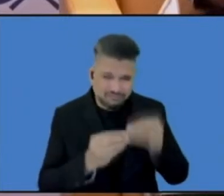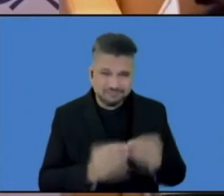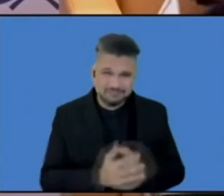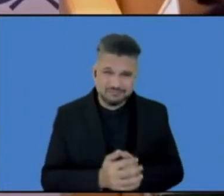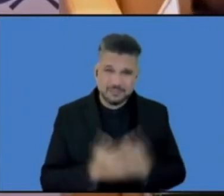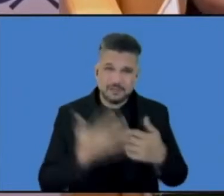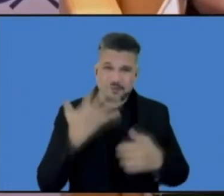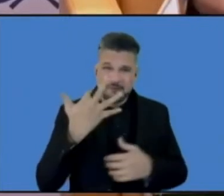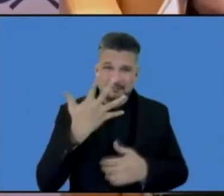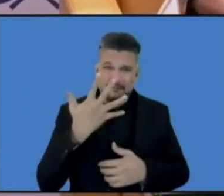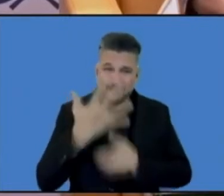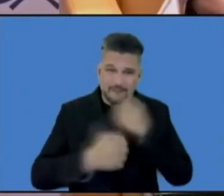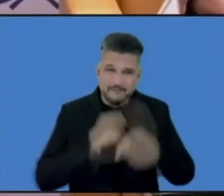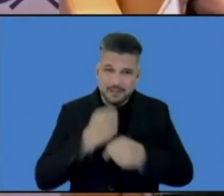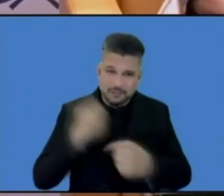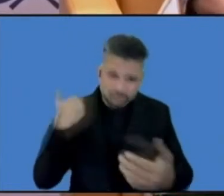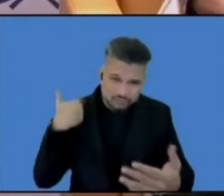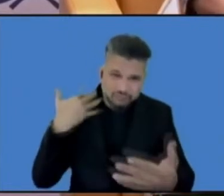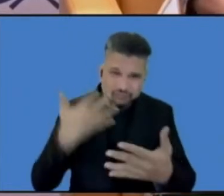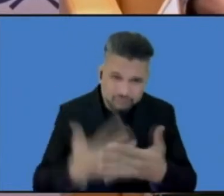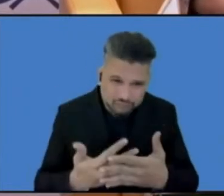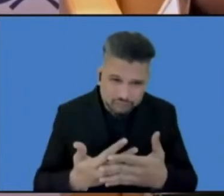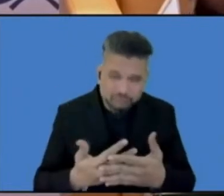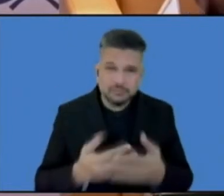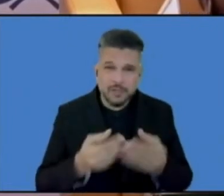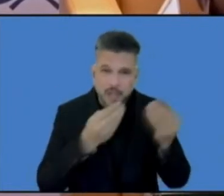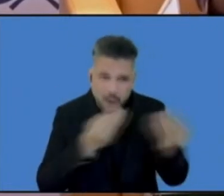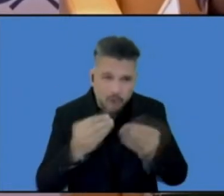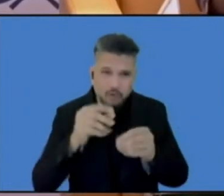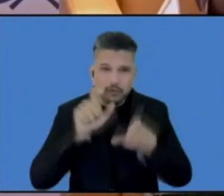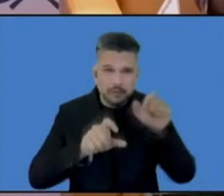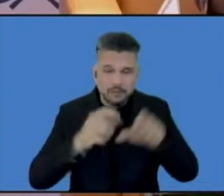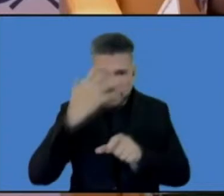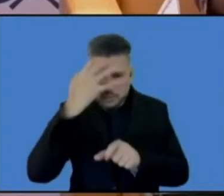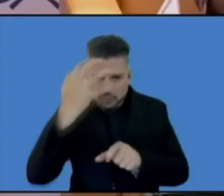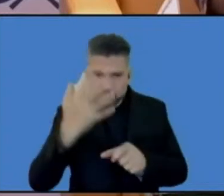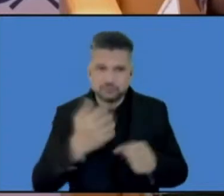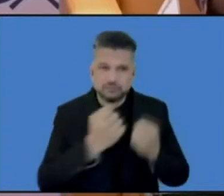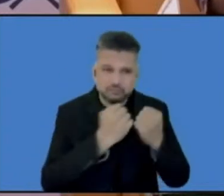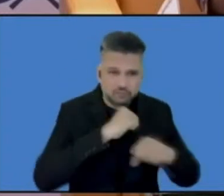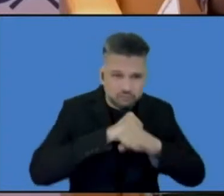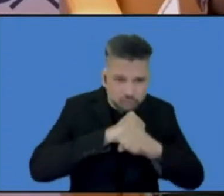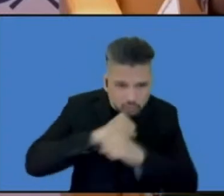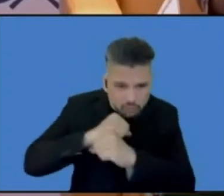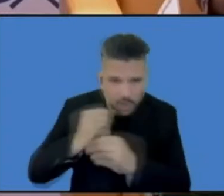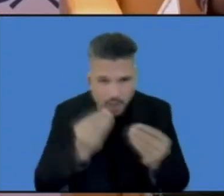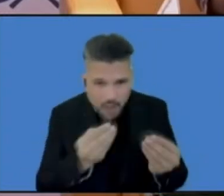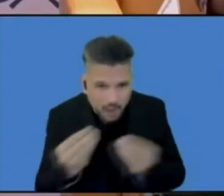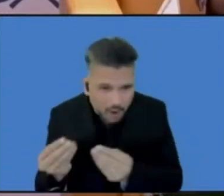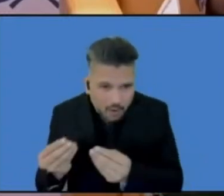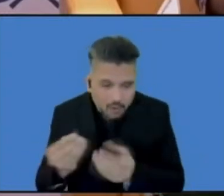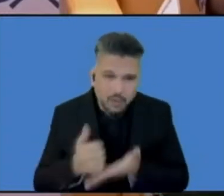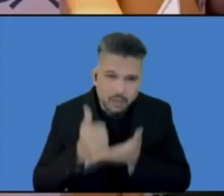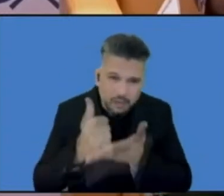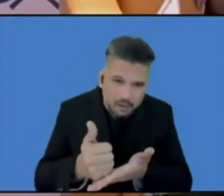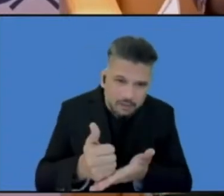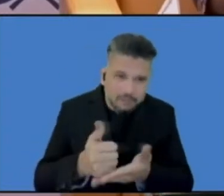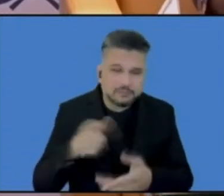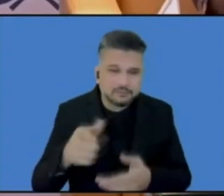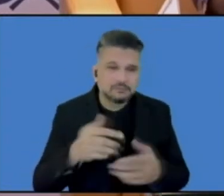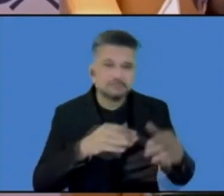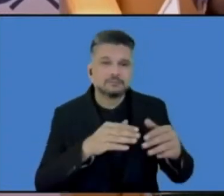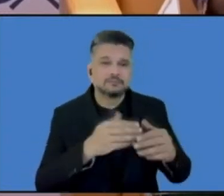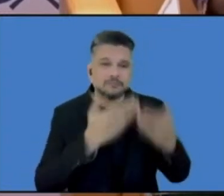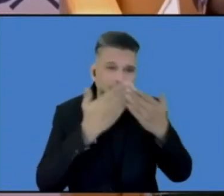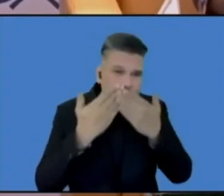consular protection and ensuring that migrants, regardless of their status, can access healthcare, education,